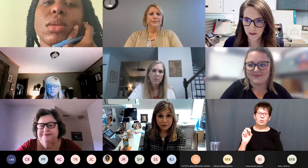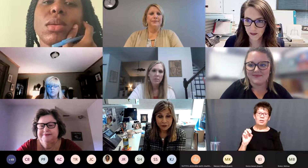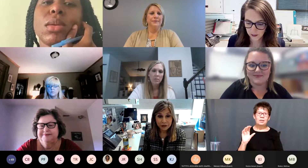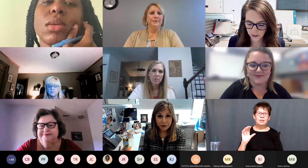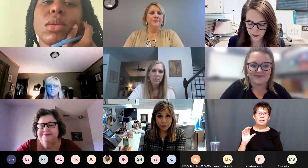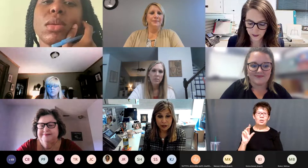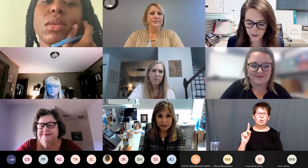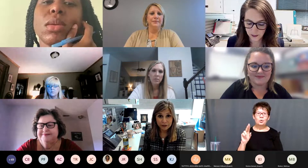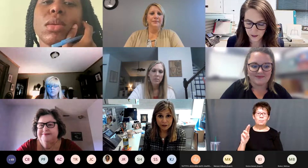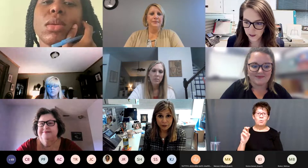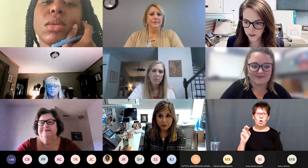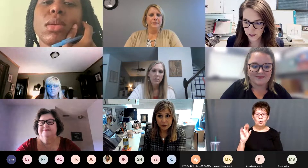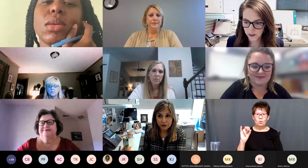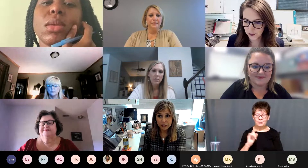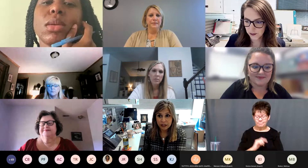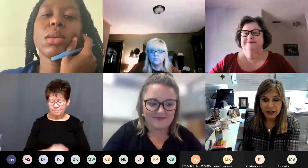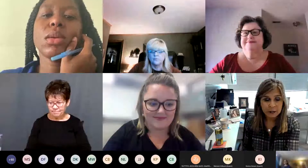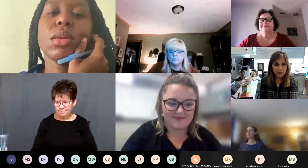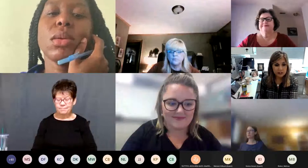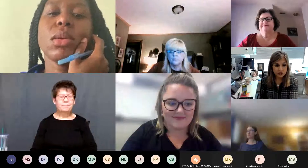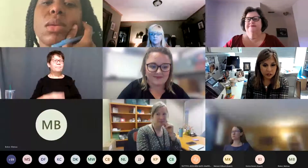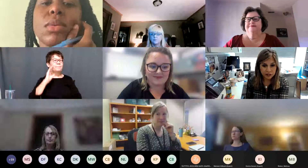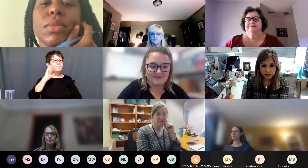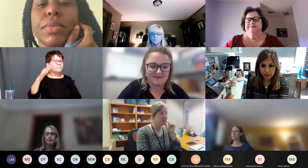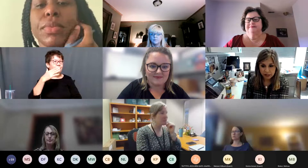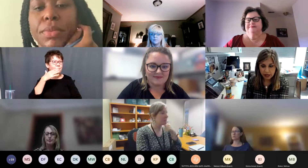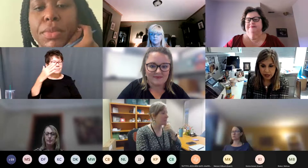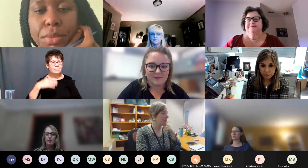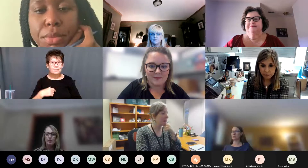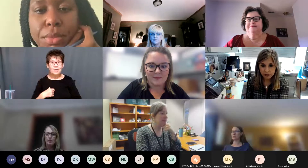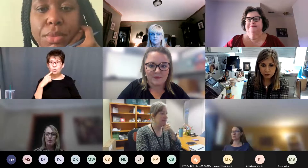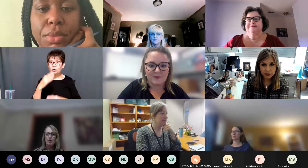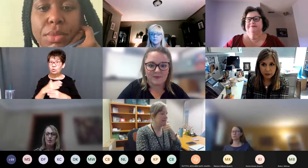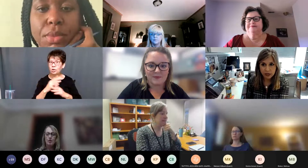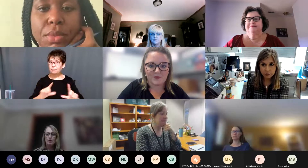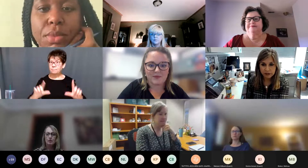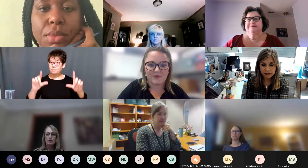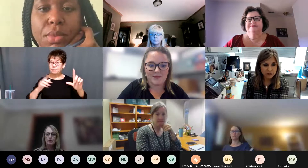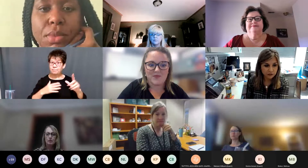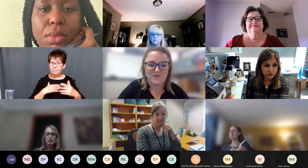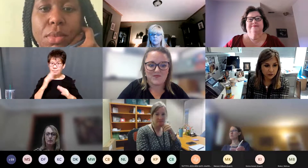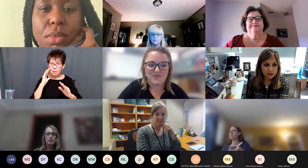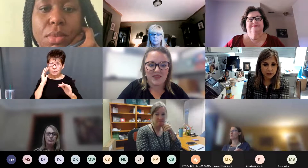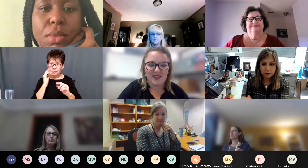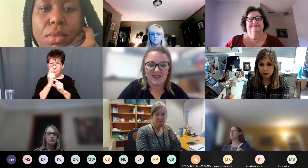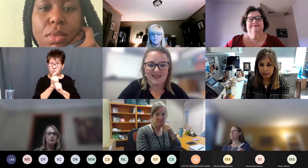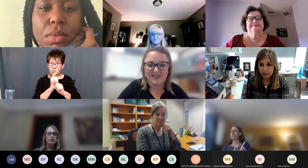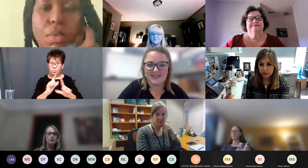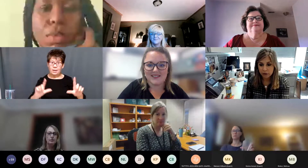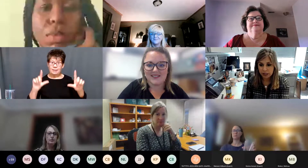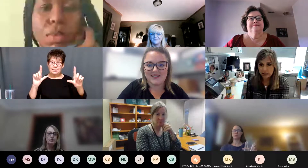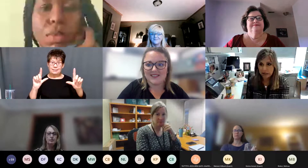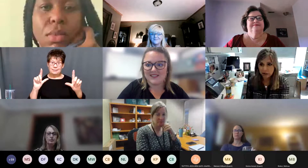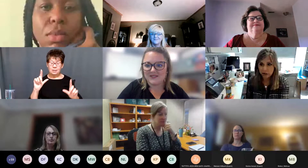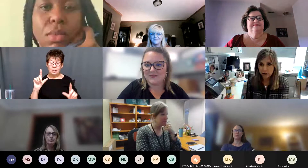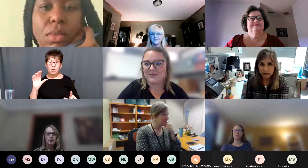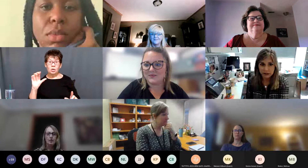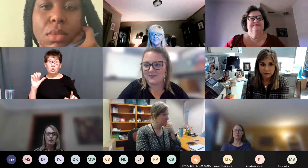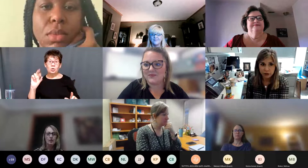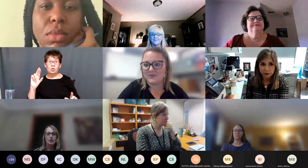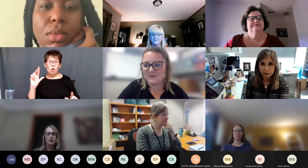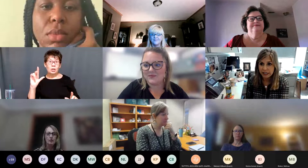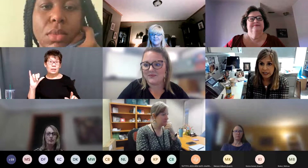Hi, good afternoon, everyone. Thank you so much for joining us. I'm going to share my screen and hopefully the right presentation view comes up. Carly, if you can make